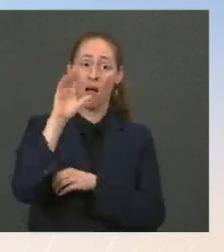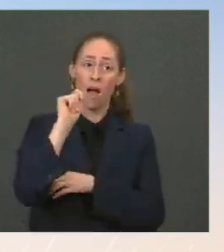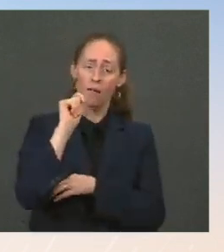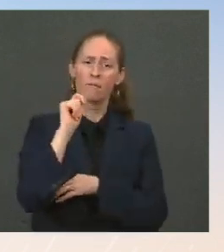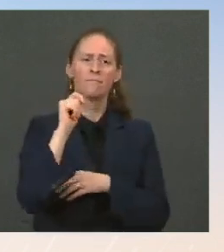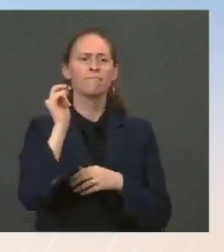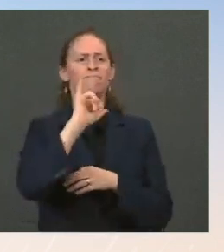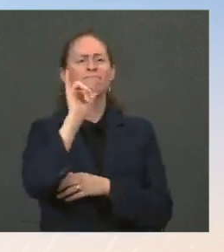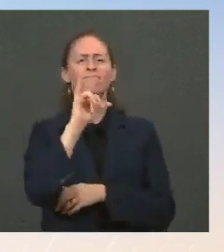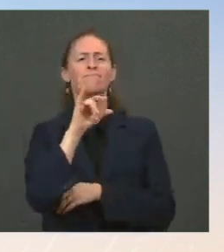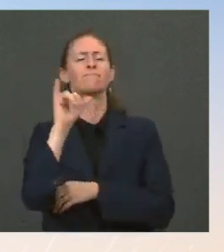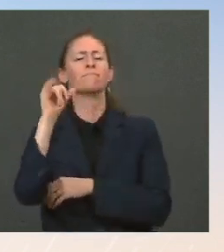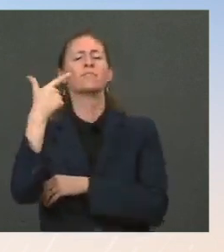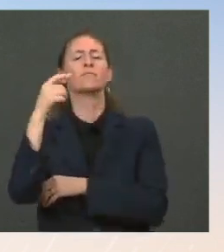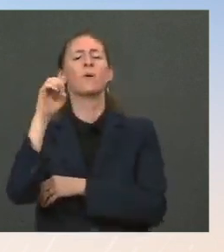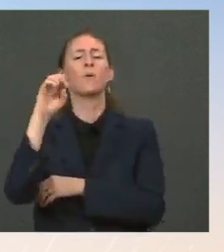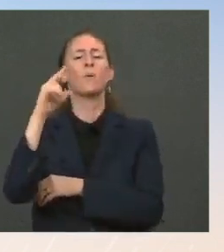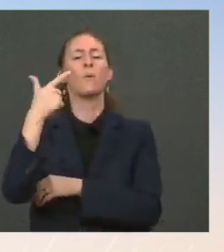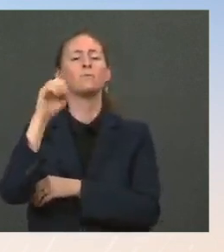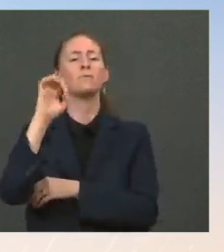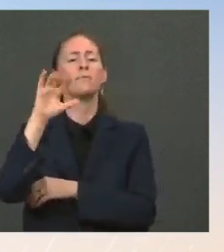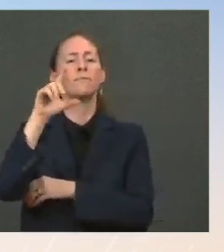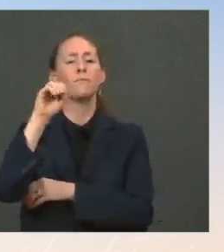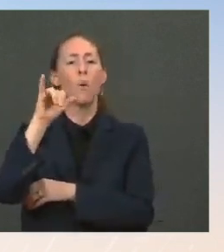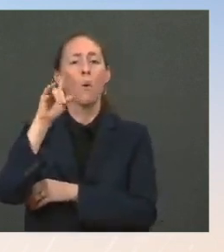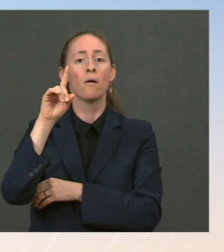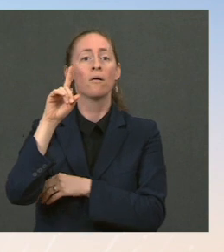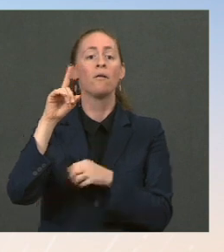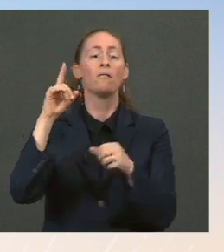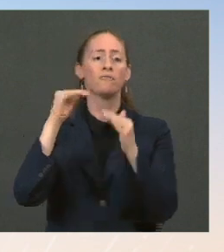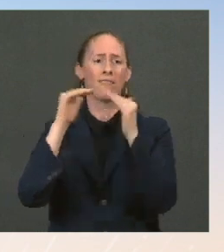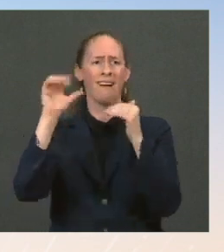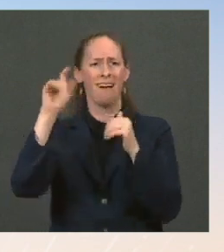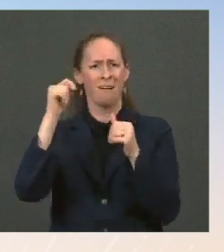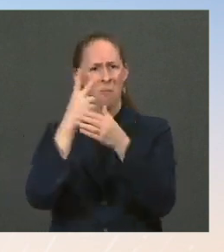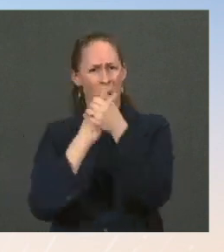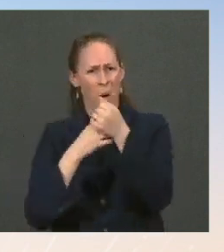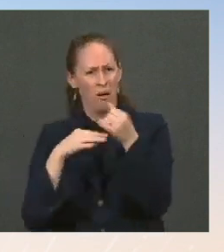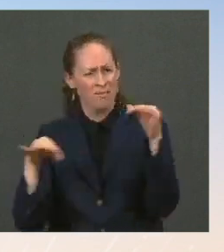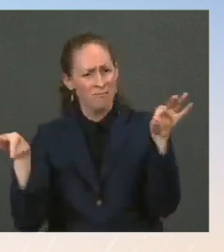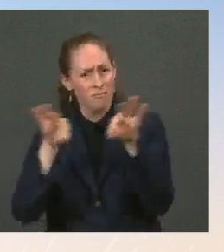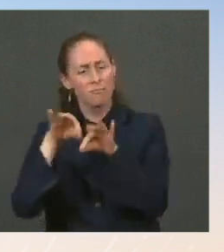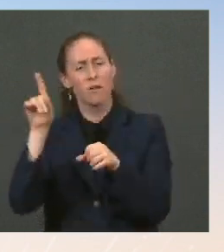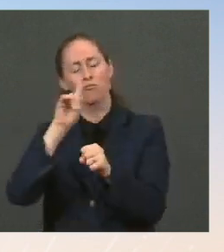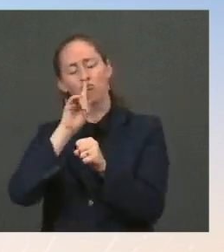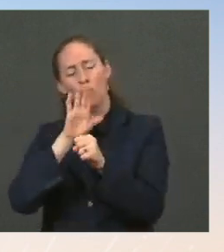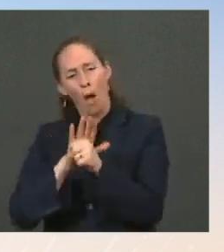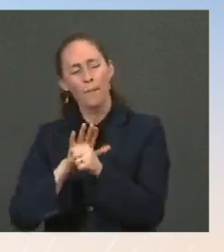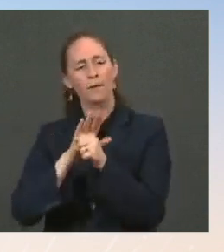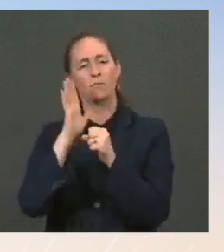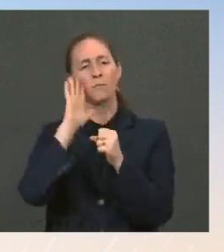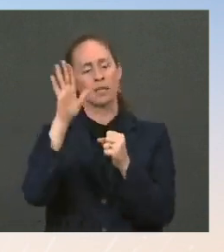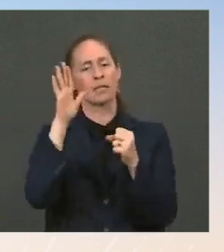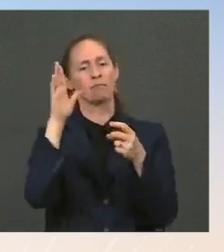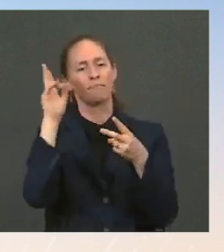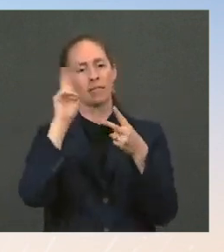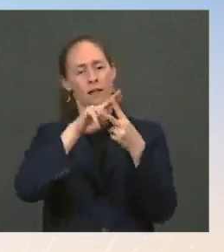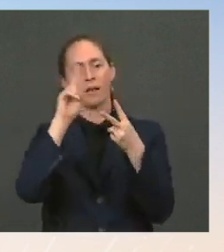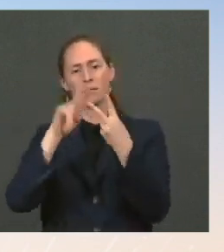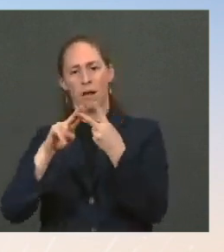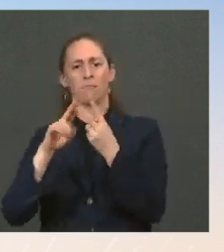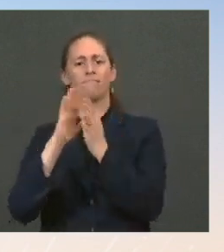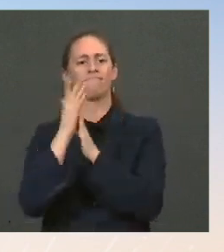Act. Both are hugely important. The president has committed to getting them both done. He wants to sign them into law. We need Congress to move forward on both to get that